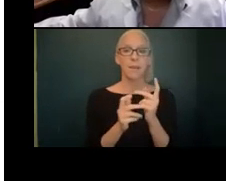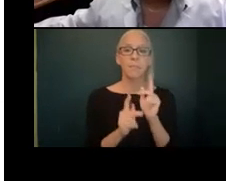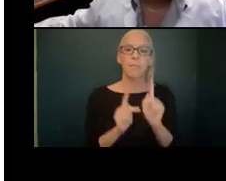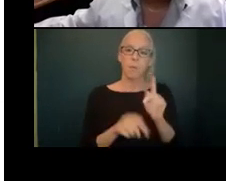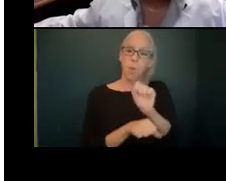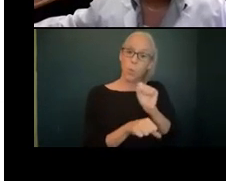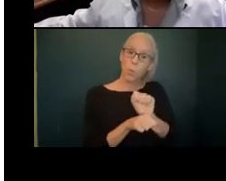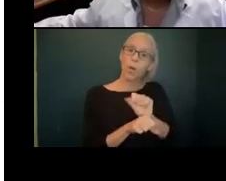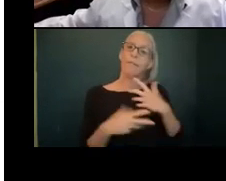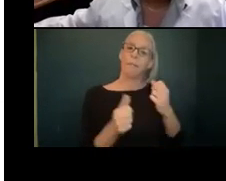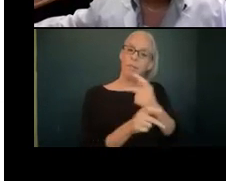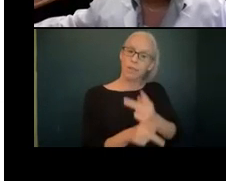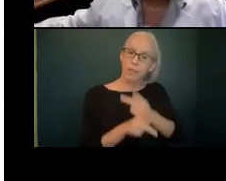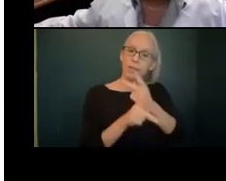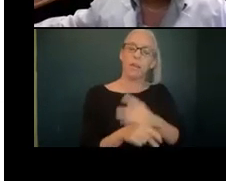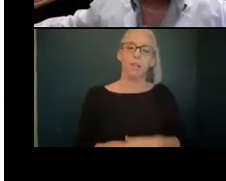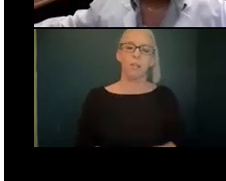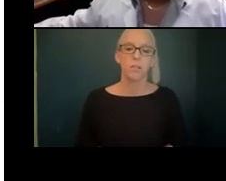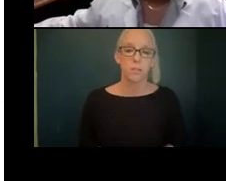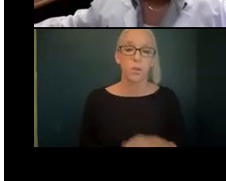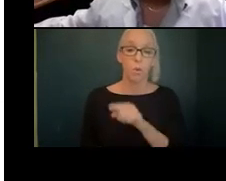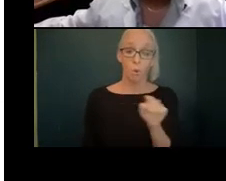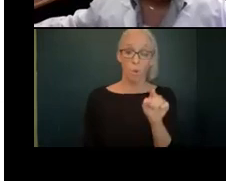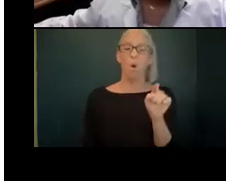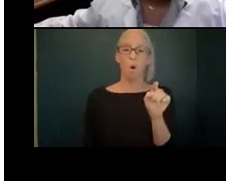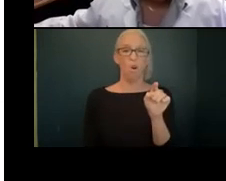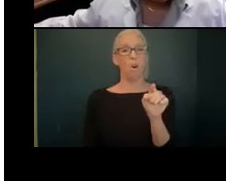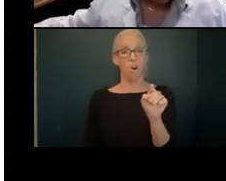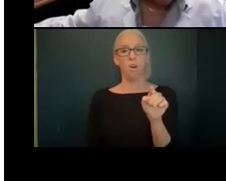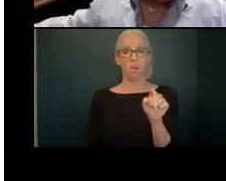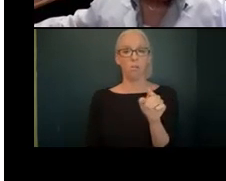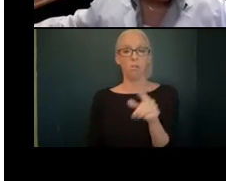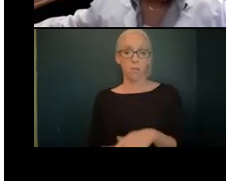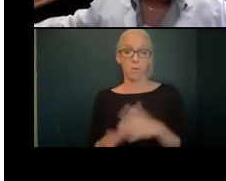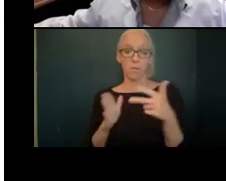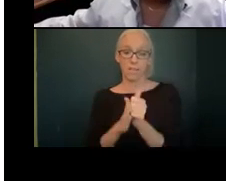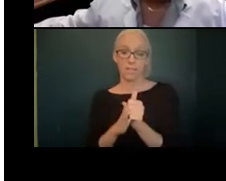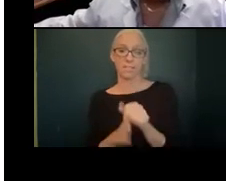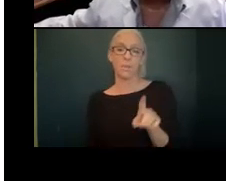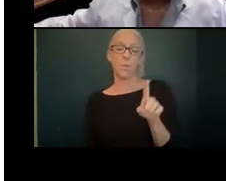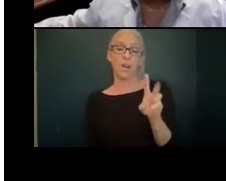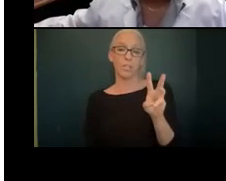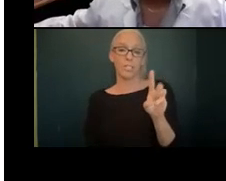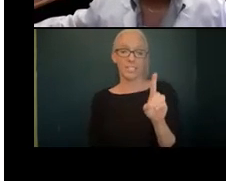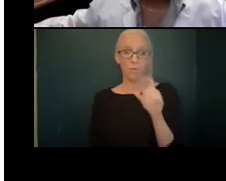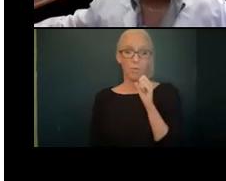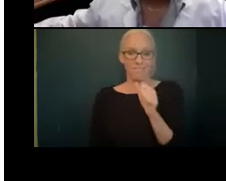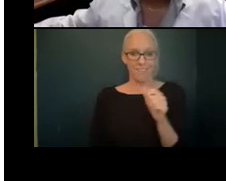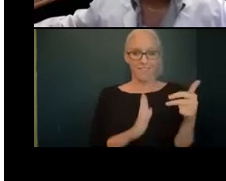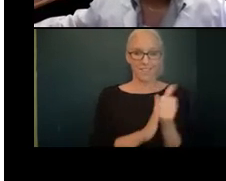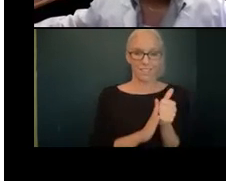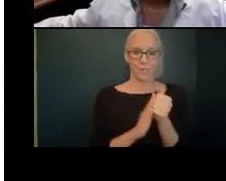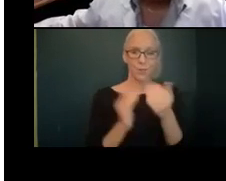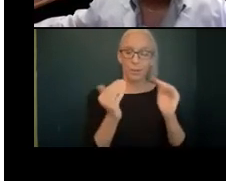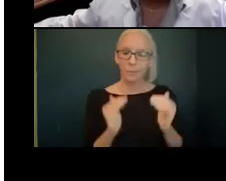3 among those that were immunized, 161 among those that were not vaccinated. So again, tremendous,